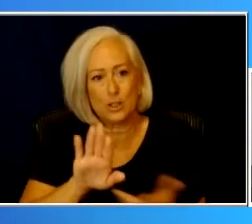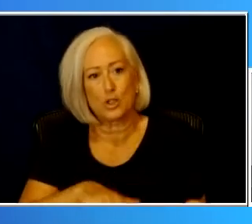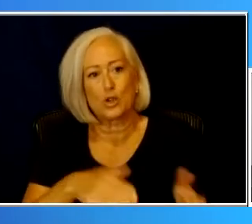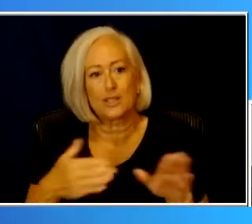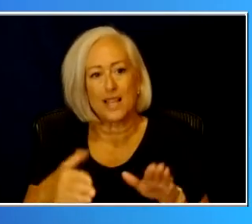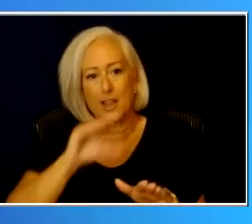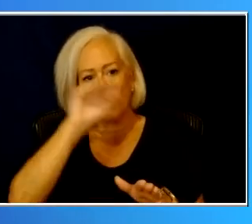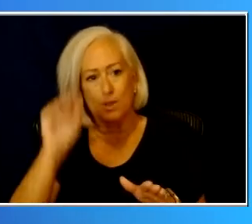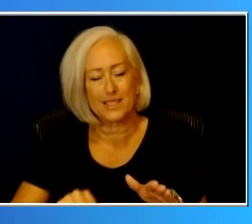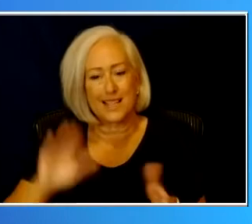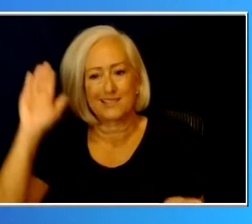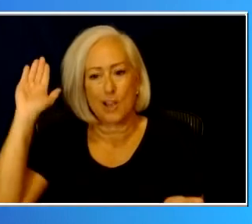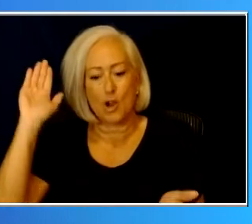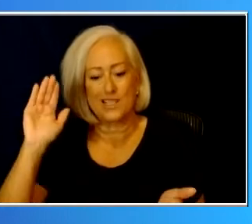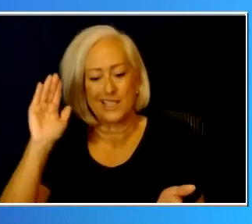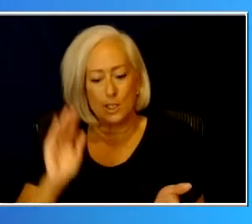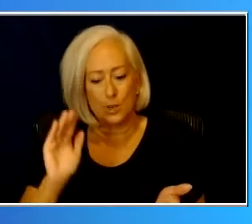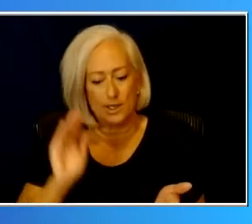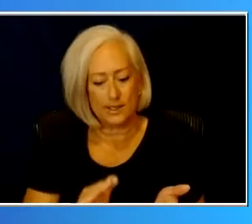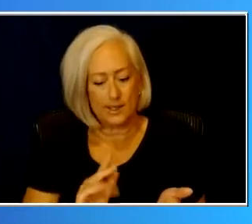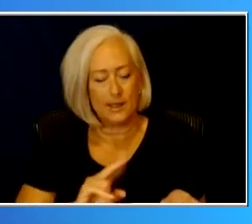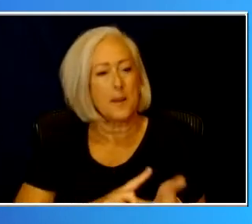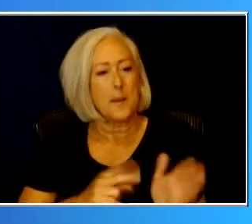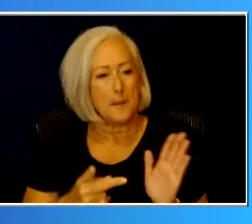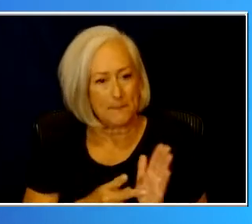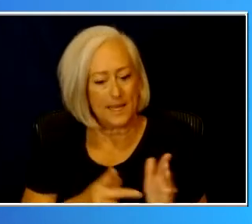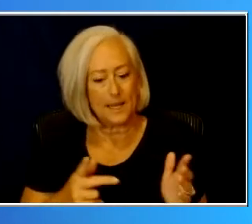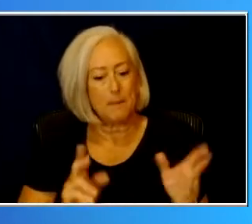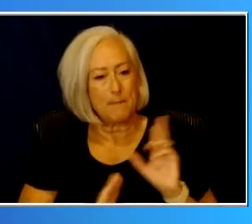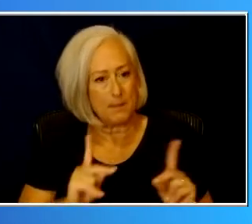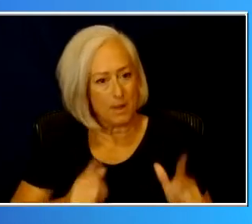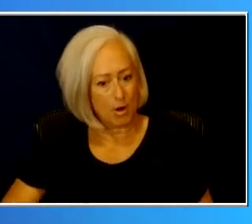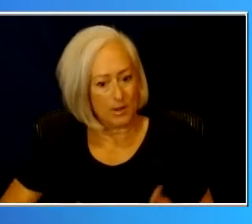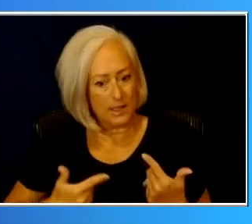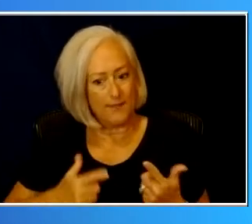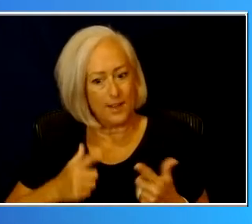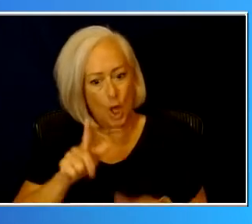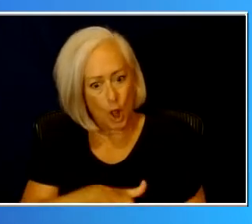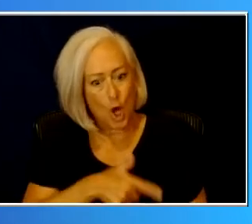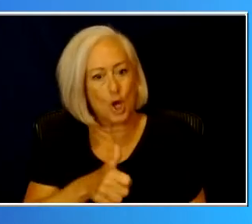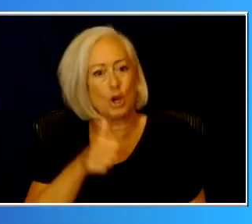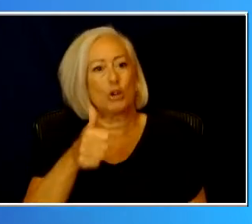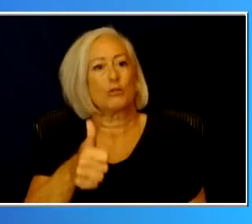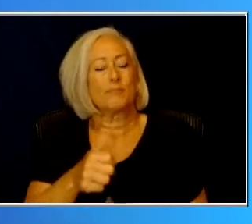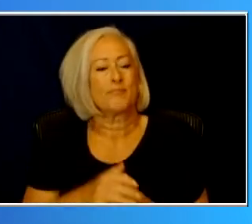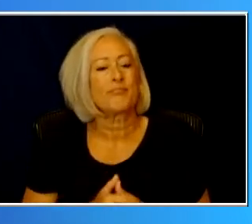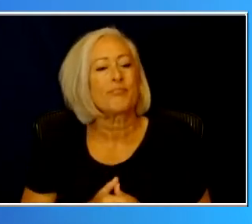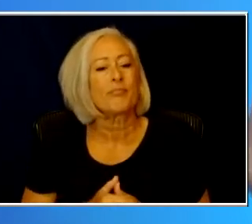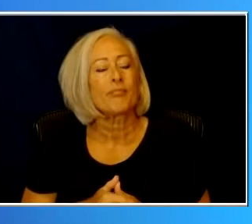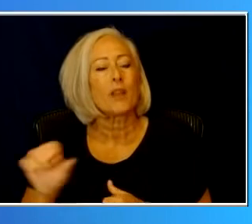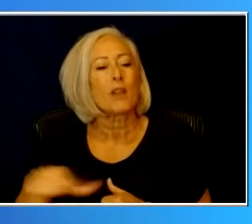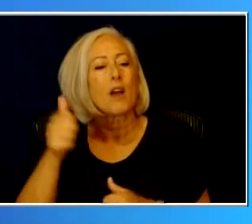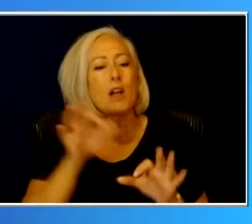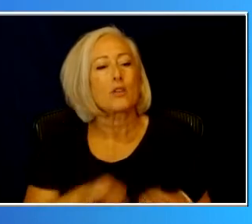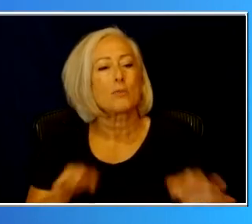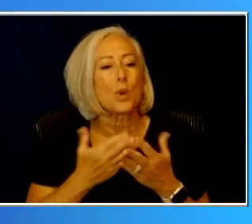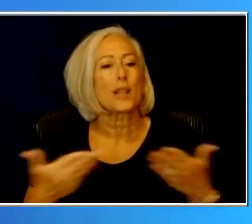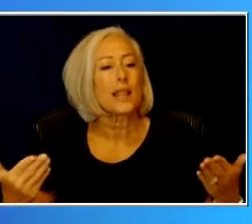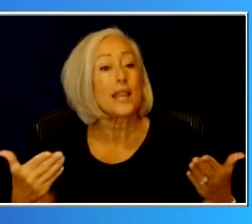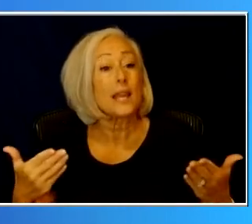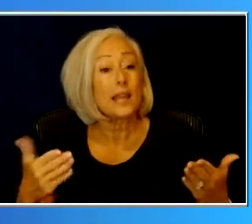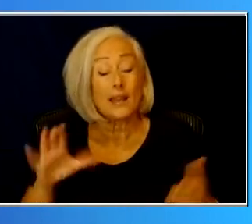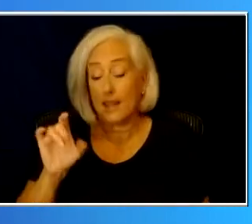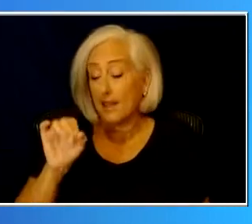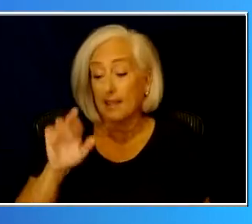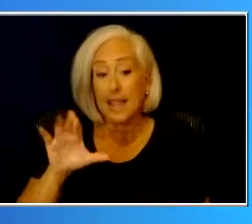so people are surviving longer. I think that another important thing to talk about is that also cancer care is turning cancer